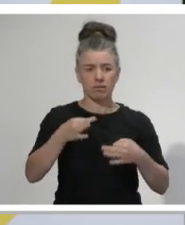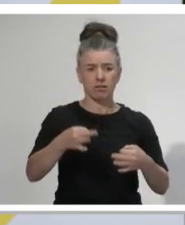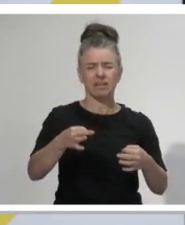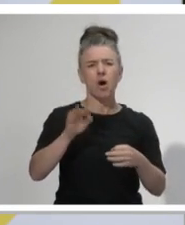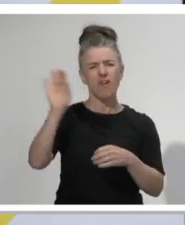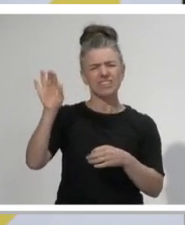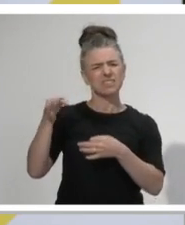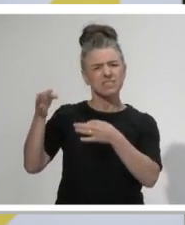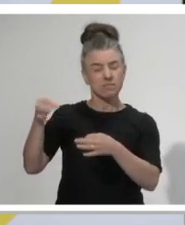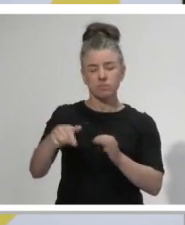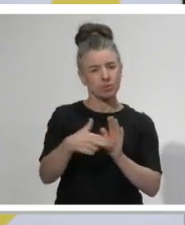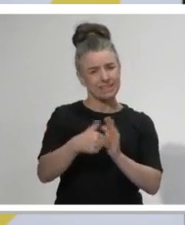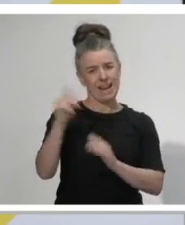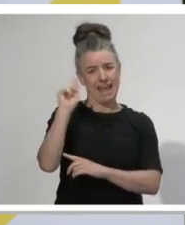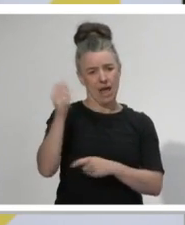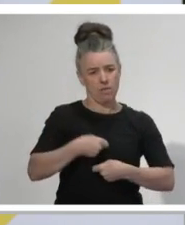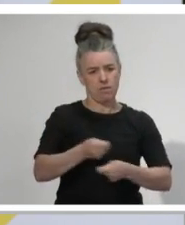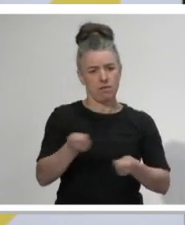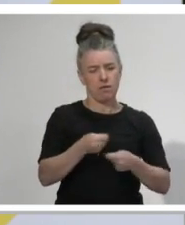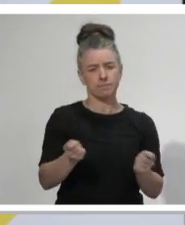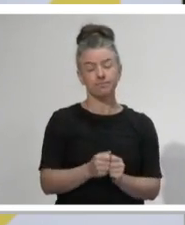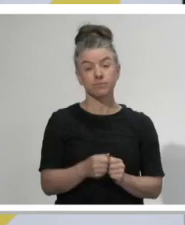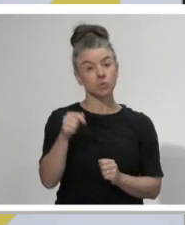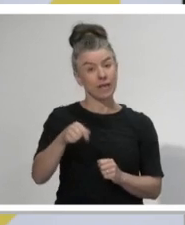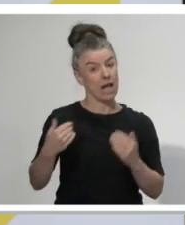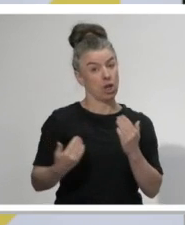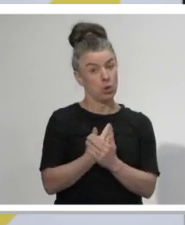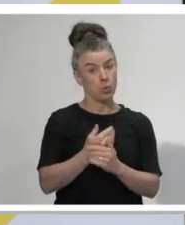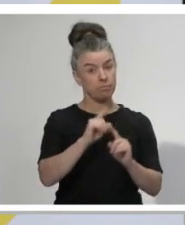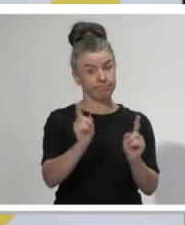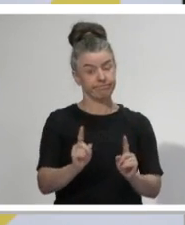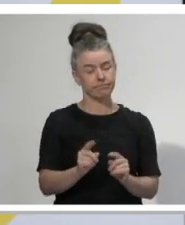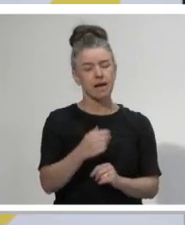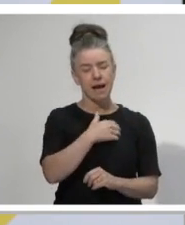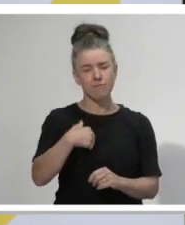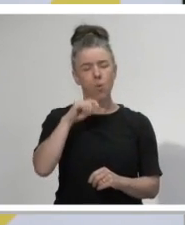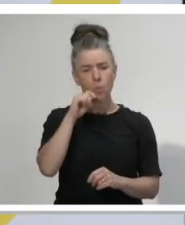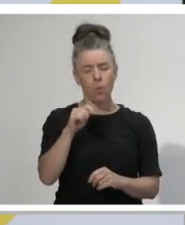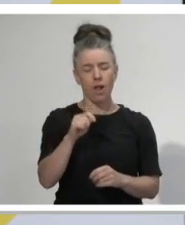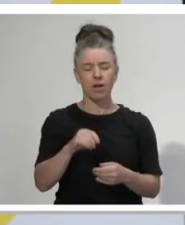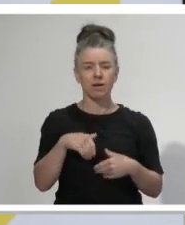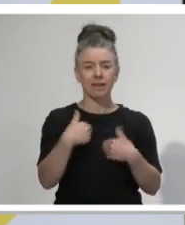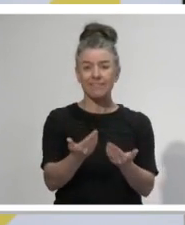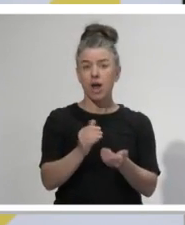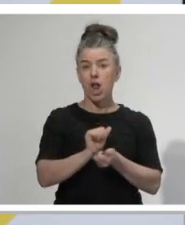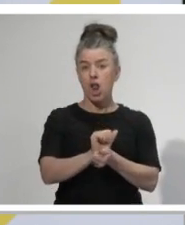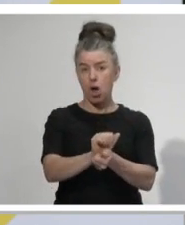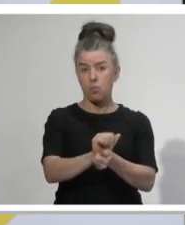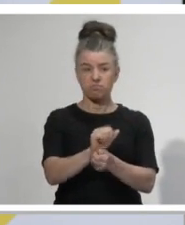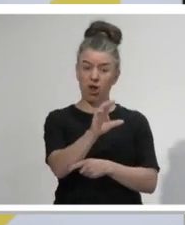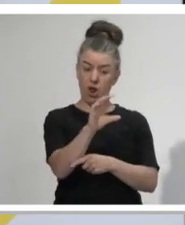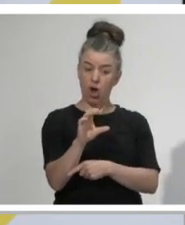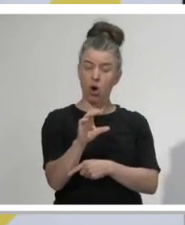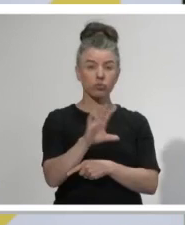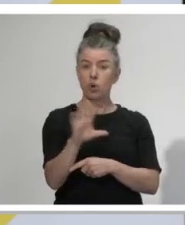countries. Today, we are adding to that. We have announced that the government will provide interest-free loans for a year to small and medium-sized